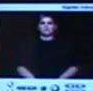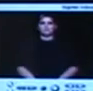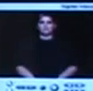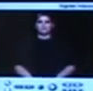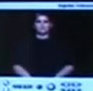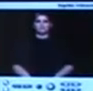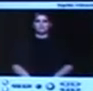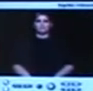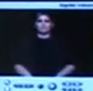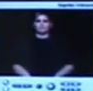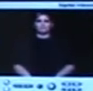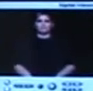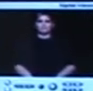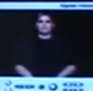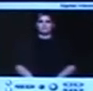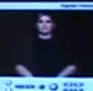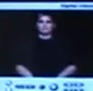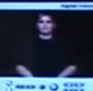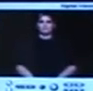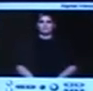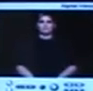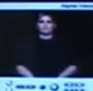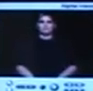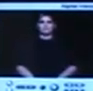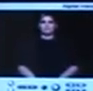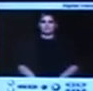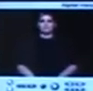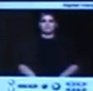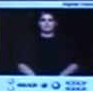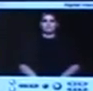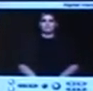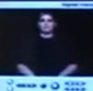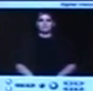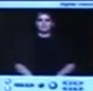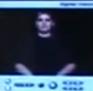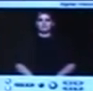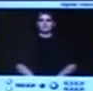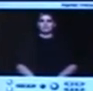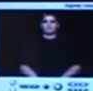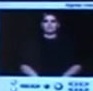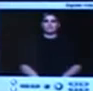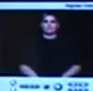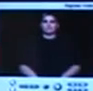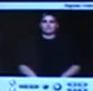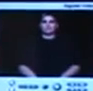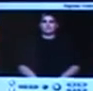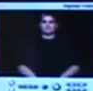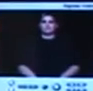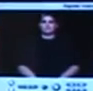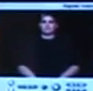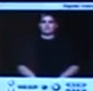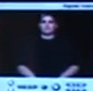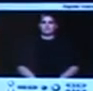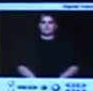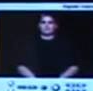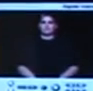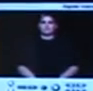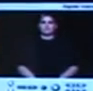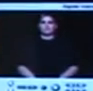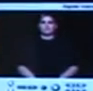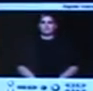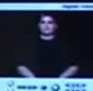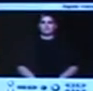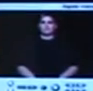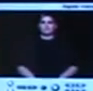nationwide usage for people who are deaf, for people who are hearing and want